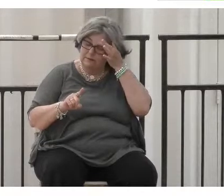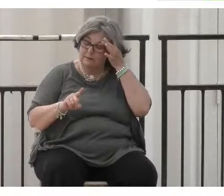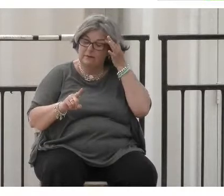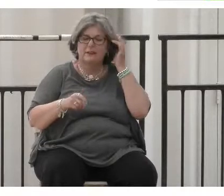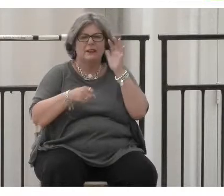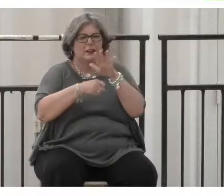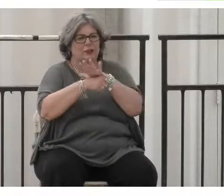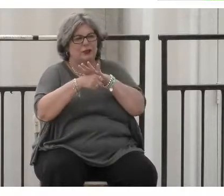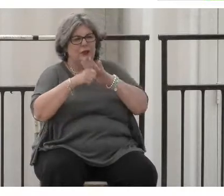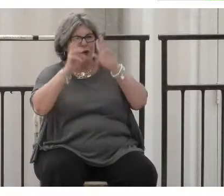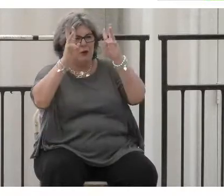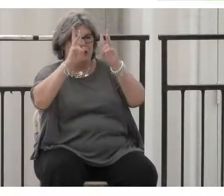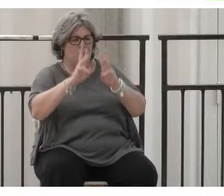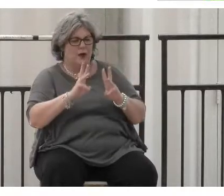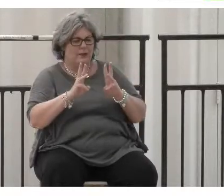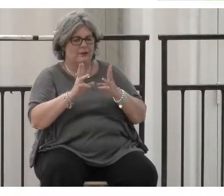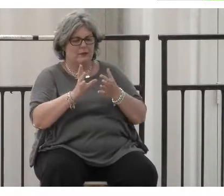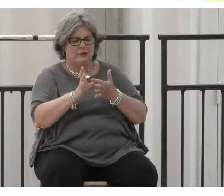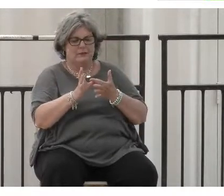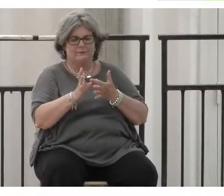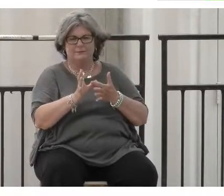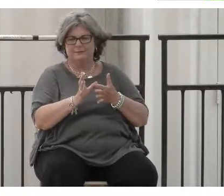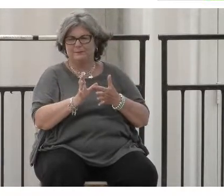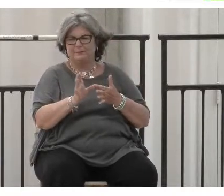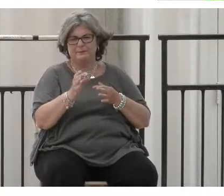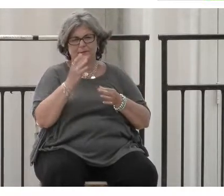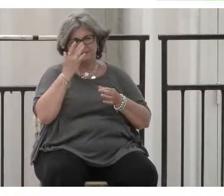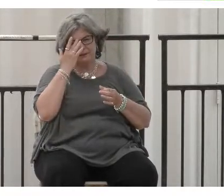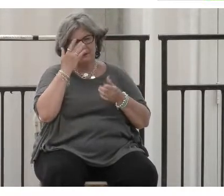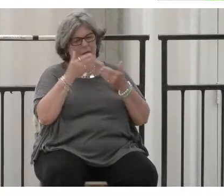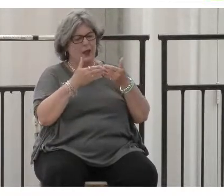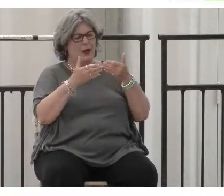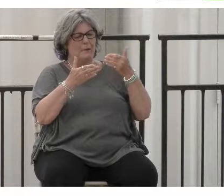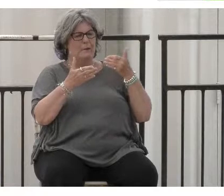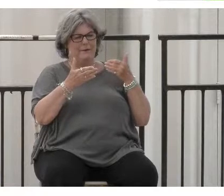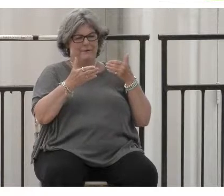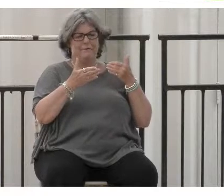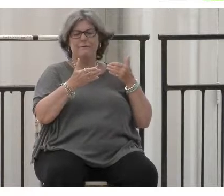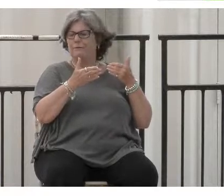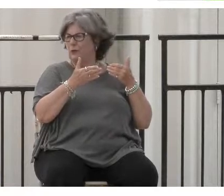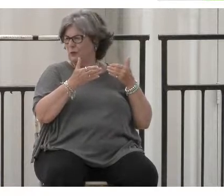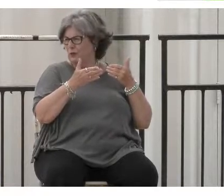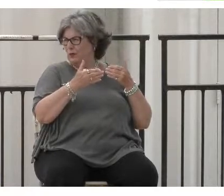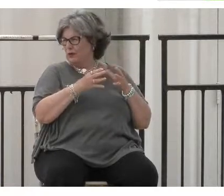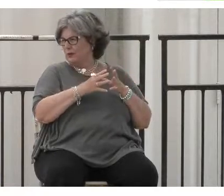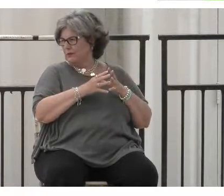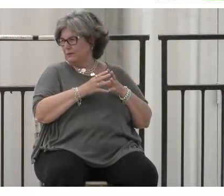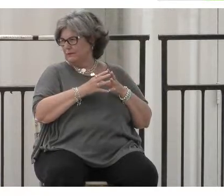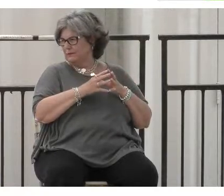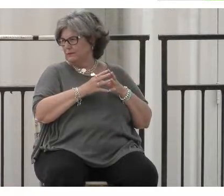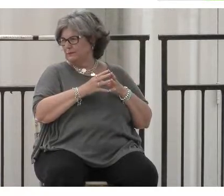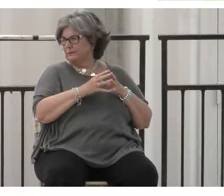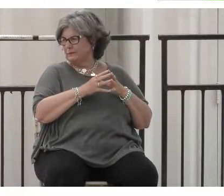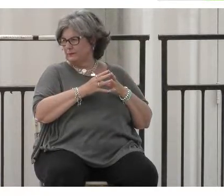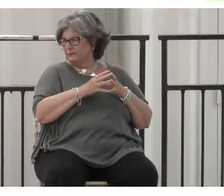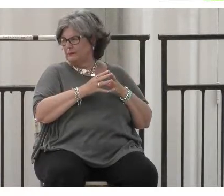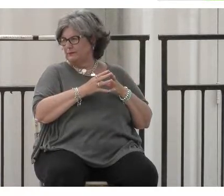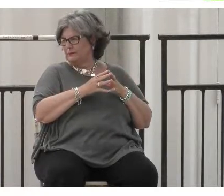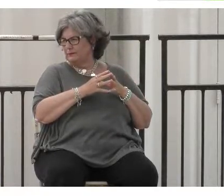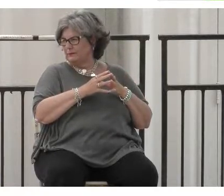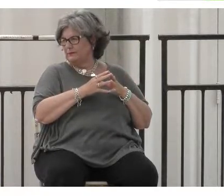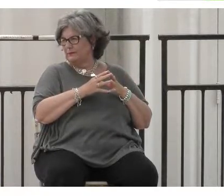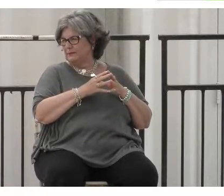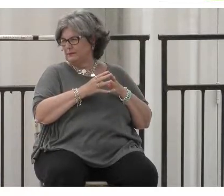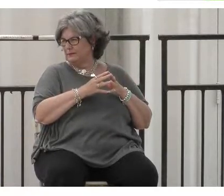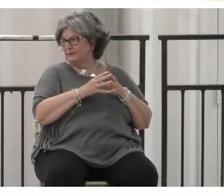climatic conditions, hence the story of date palm. And before I touch this on the aspect of structures of the UAE, I